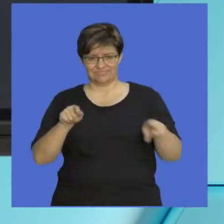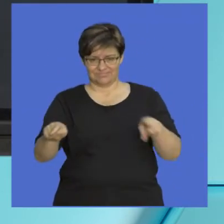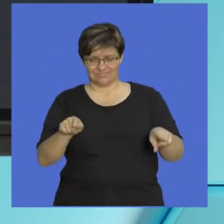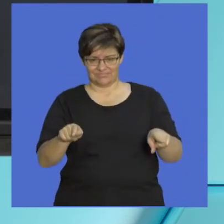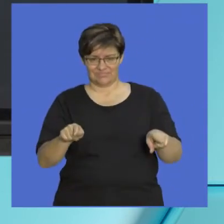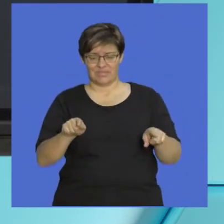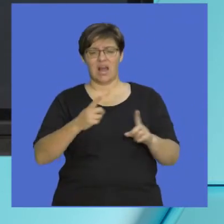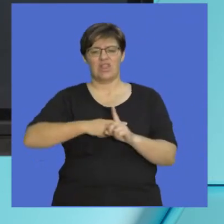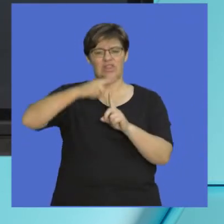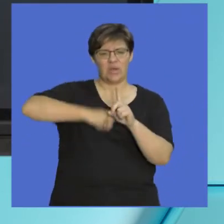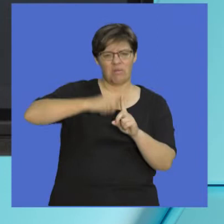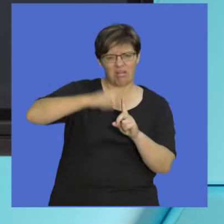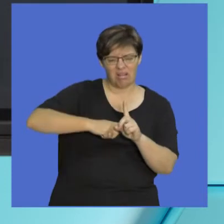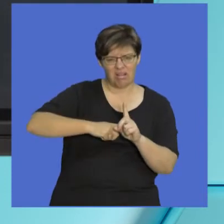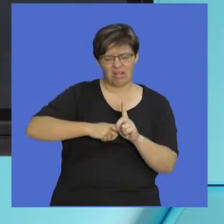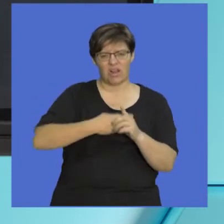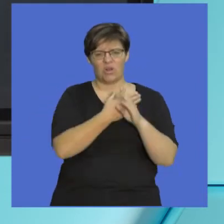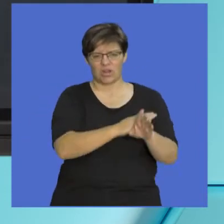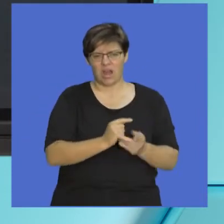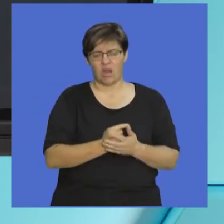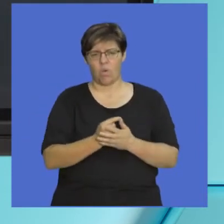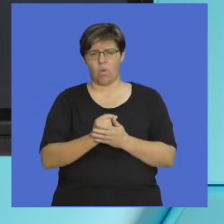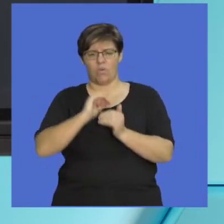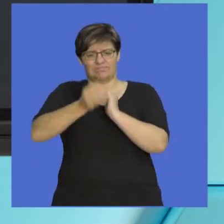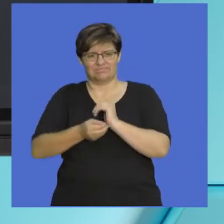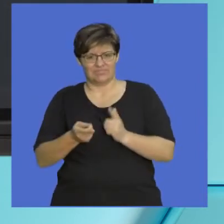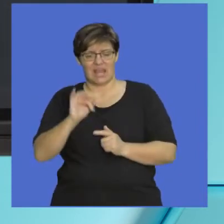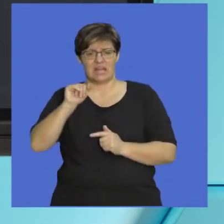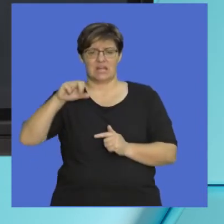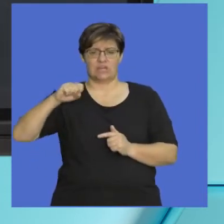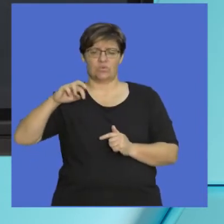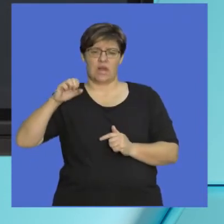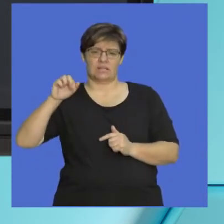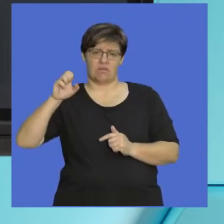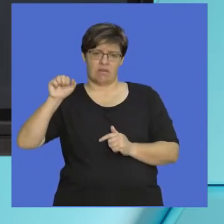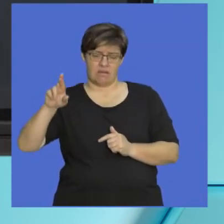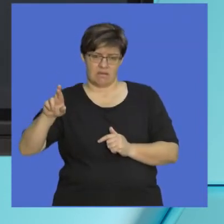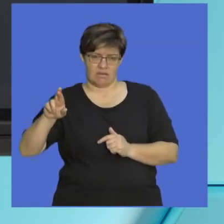different from thermal conductors and, you know, thermal insulators. In